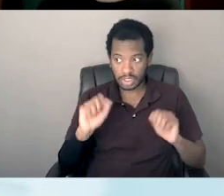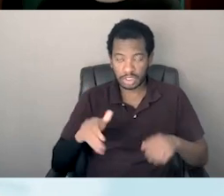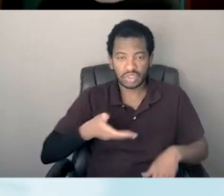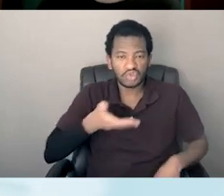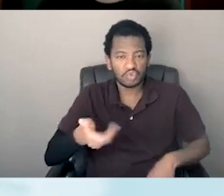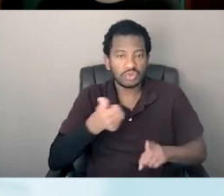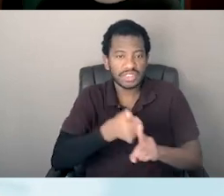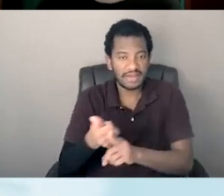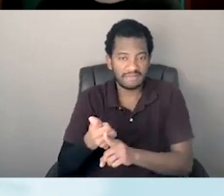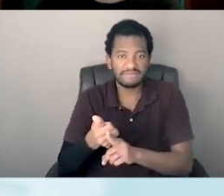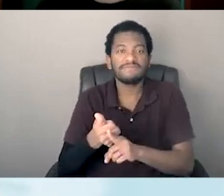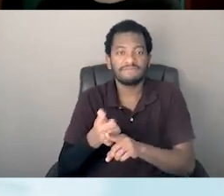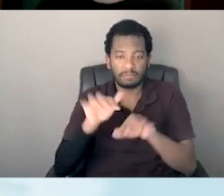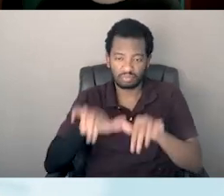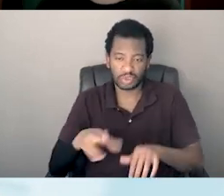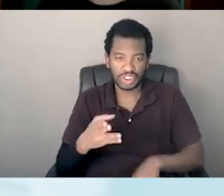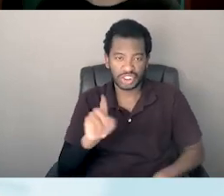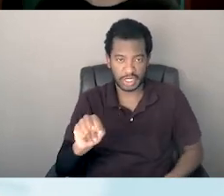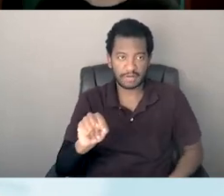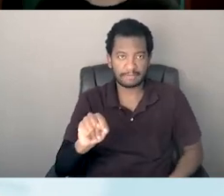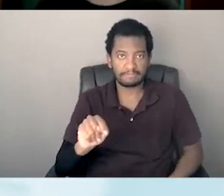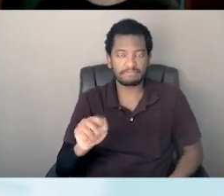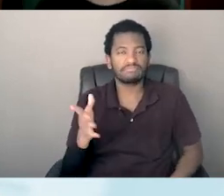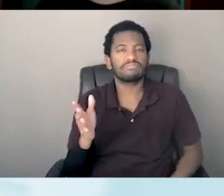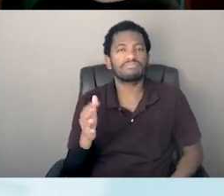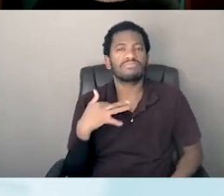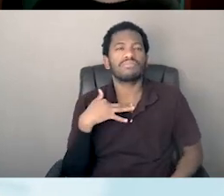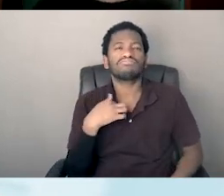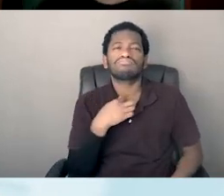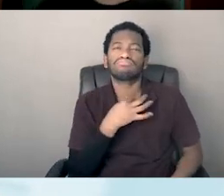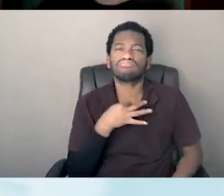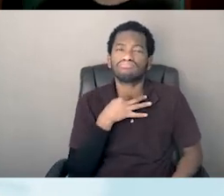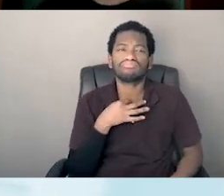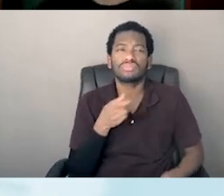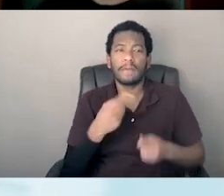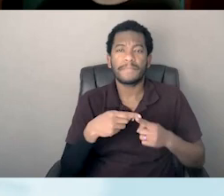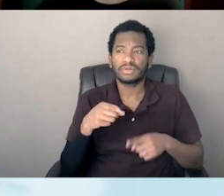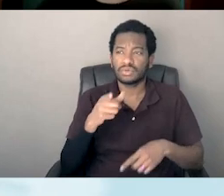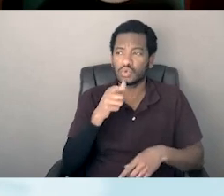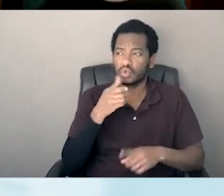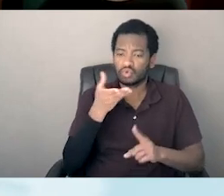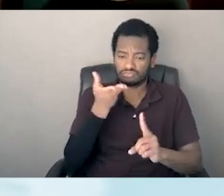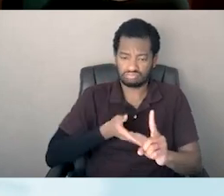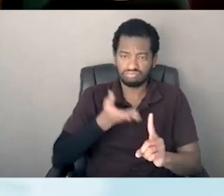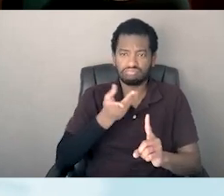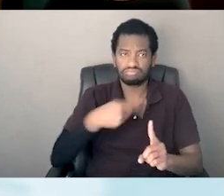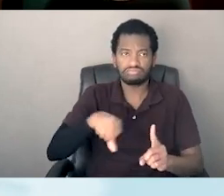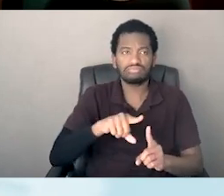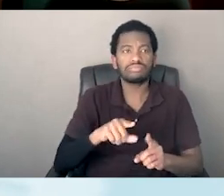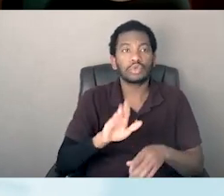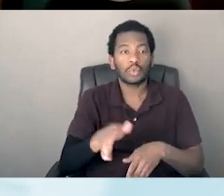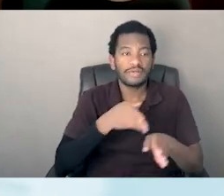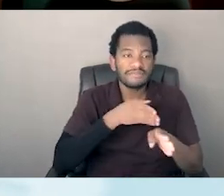am curious to learn from you about what field you're in and whether